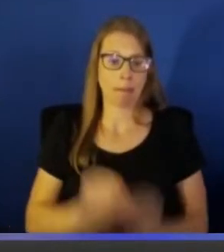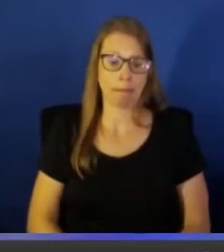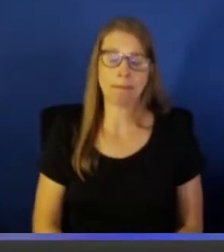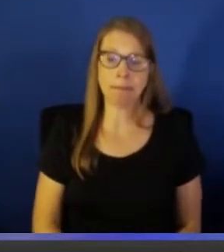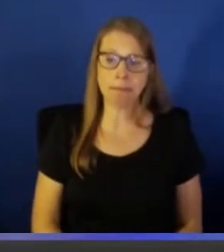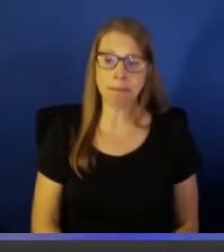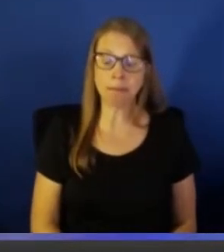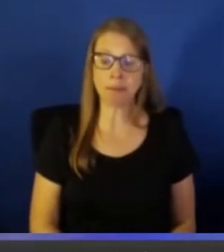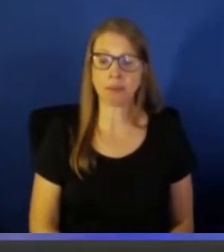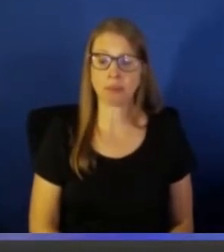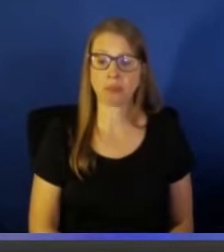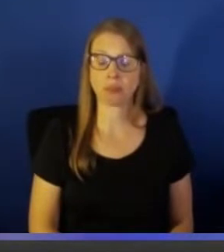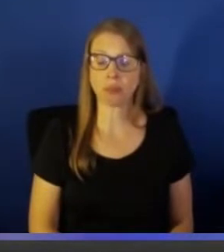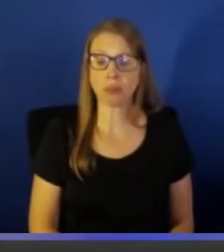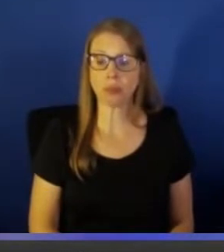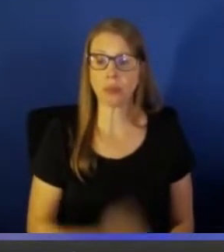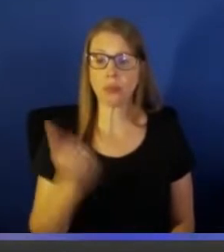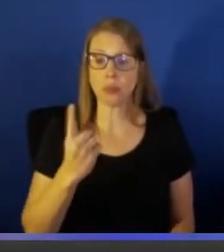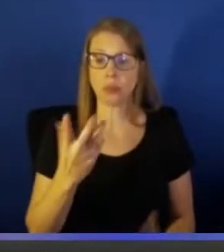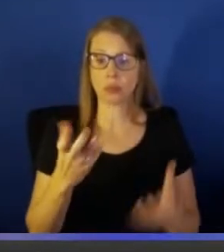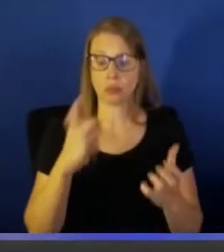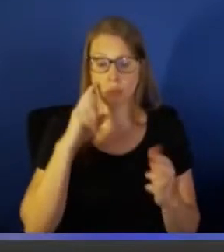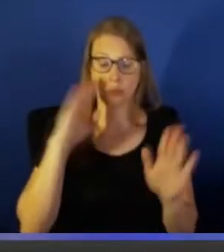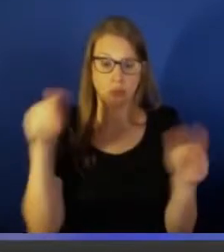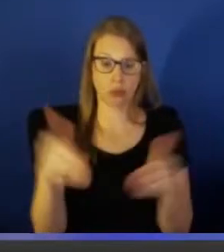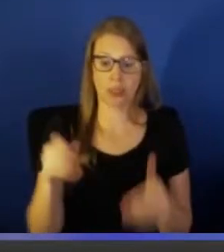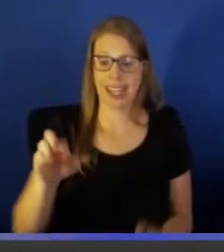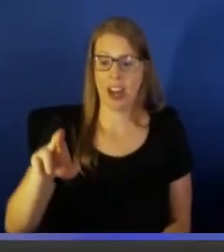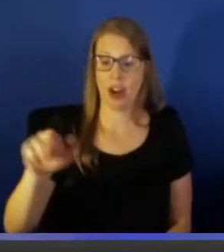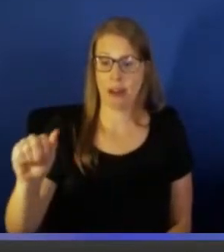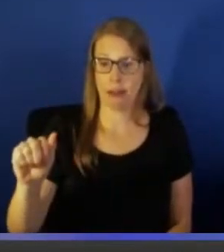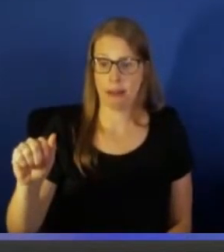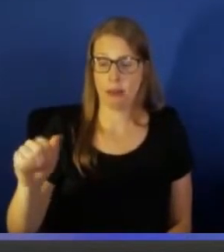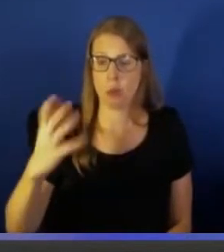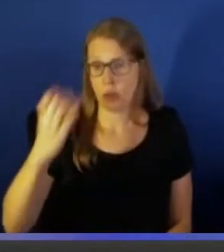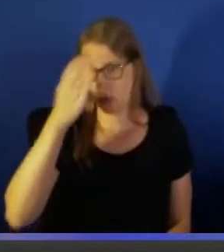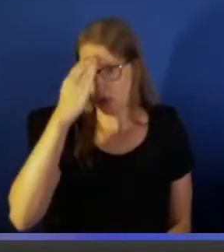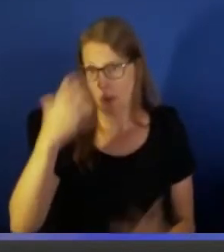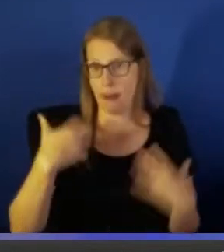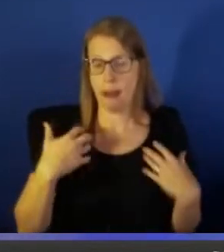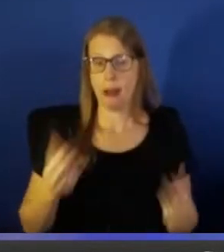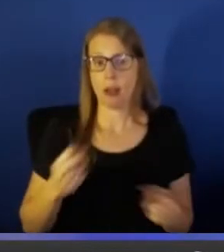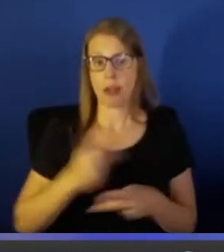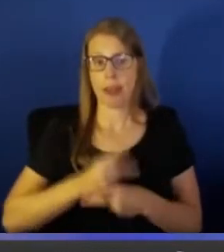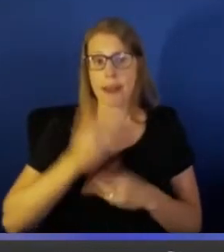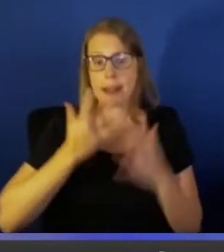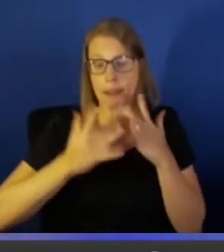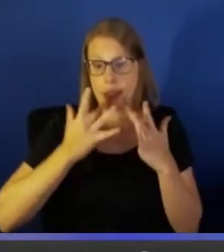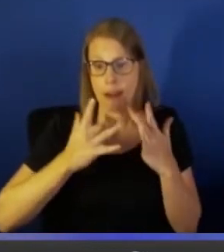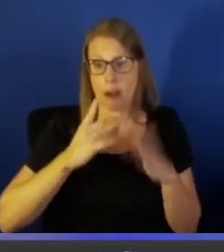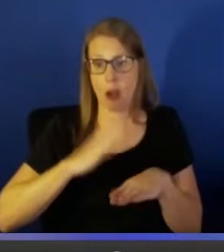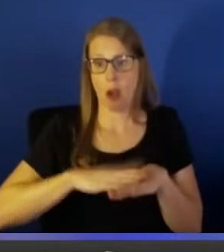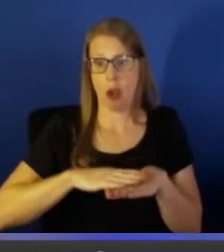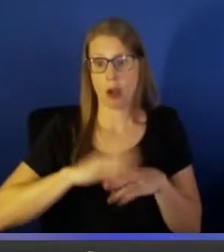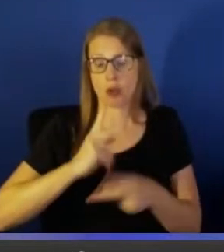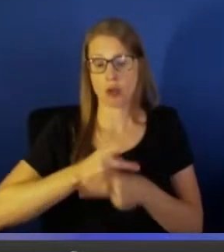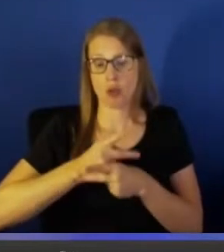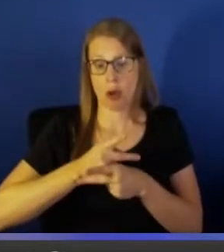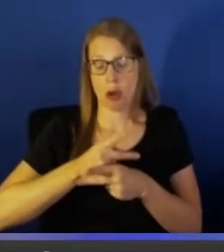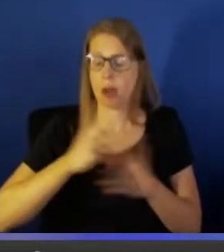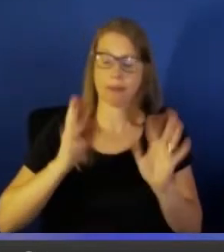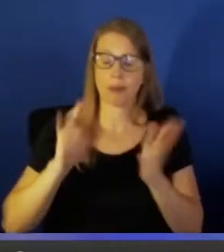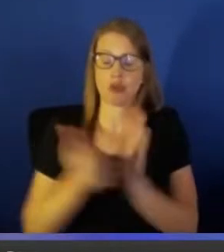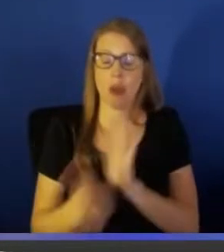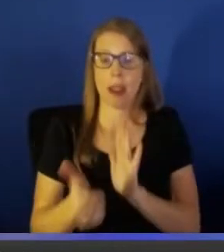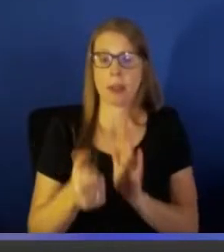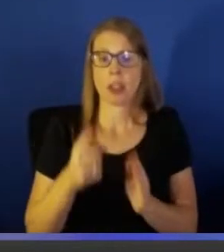to always highlight on our program, but Erica wants to know, what impact do healthcare disparities have on crime? You mentioned access, but let's